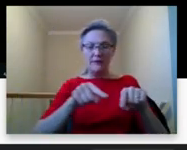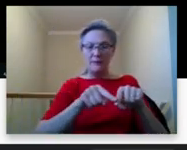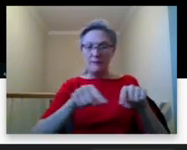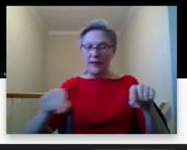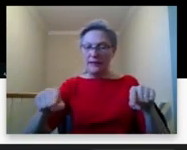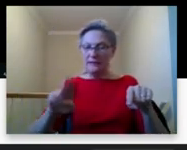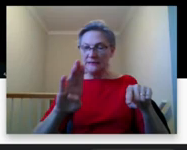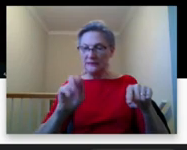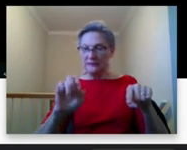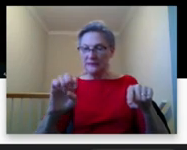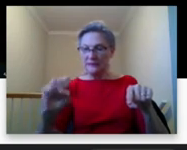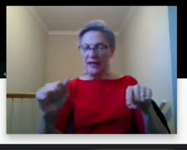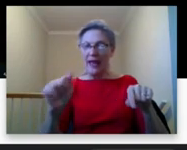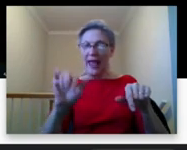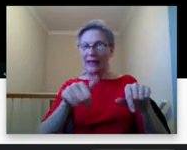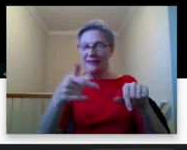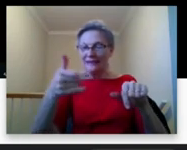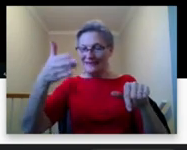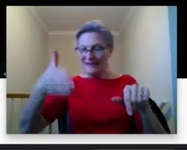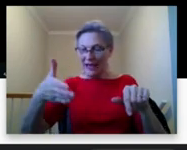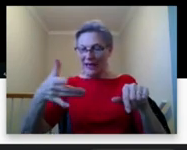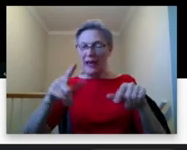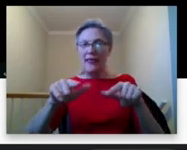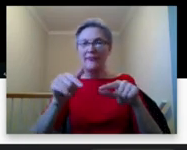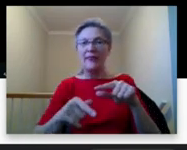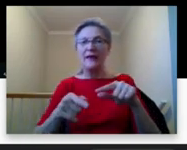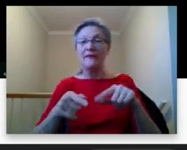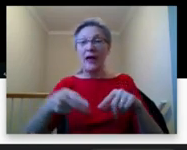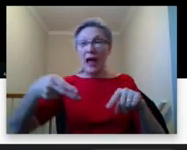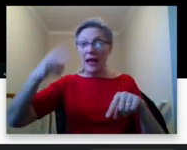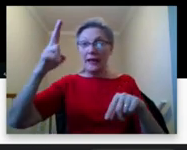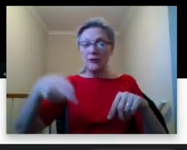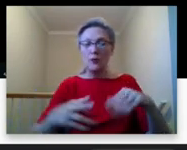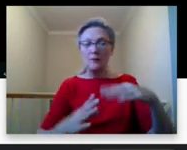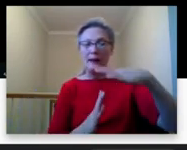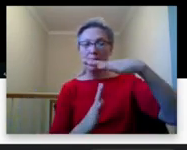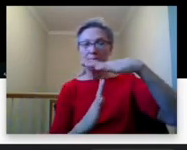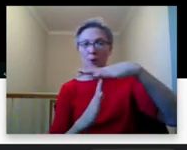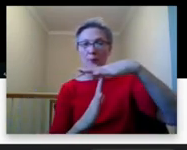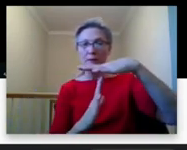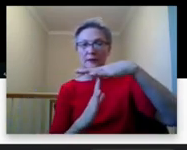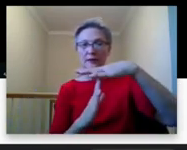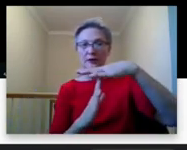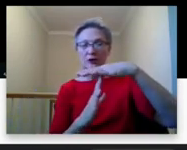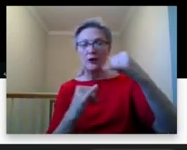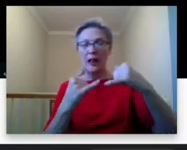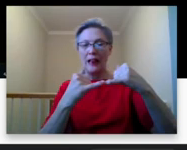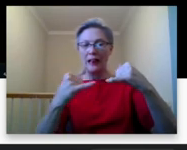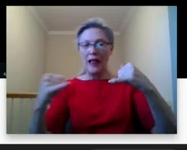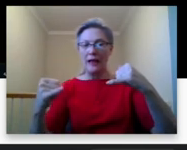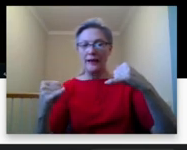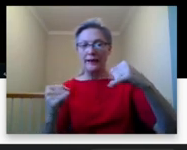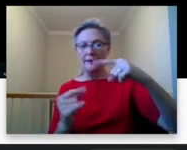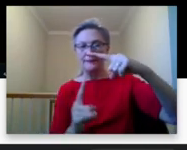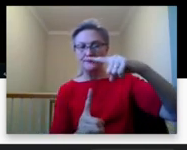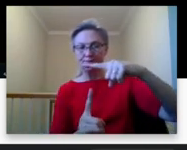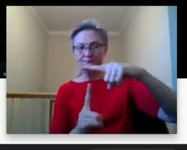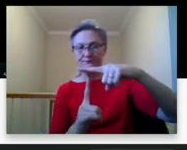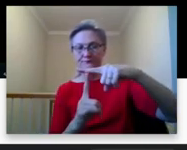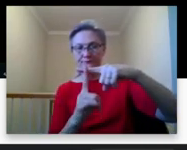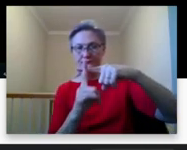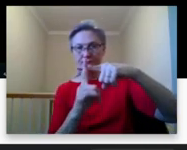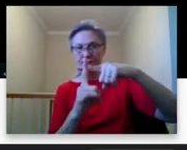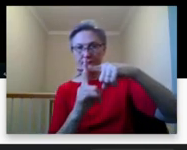going to be the perpendicular line segment, bringing back these math notations. Hopefully you remember